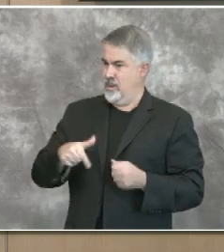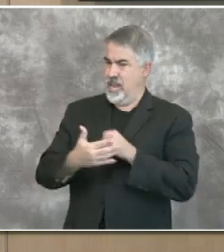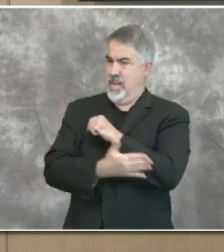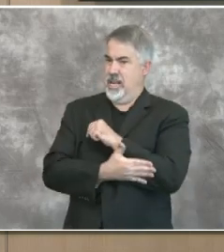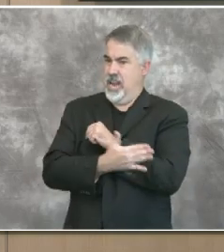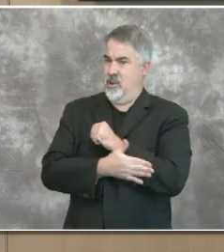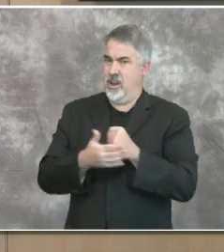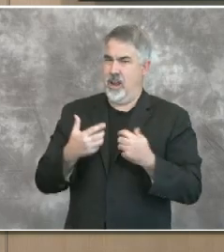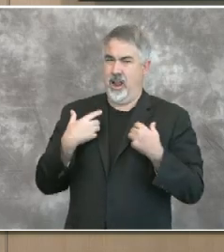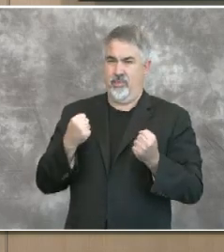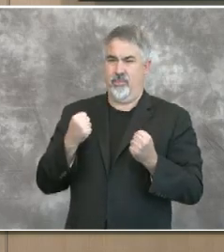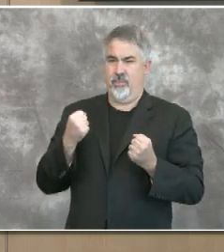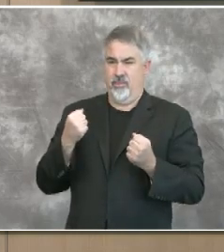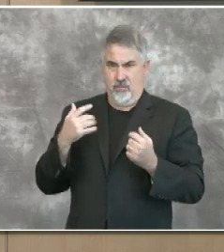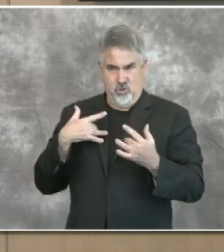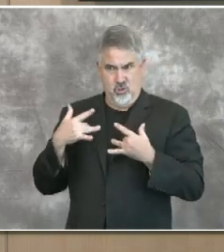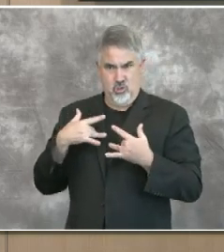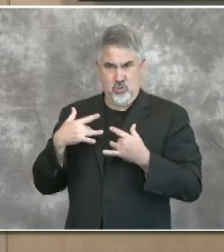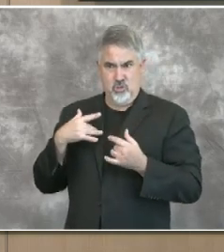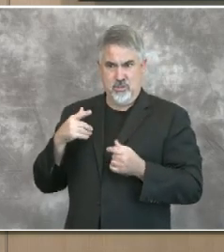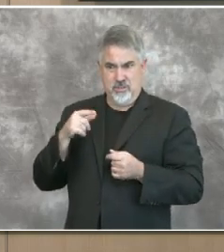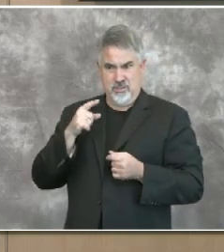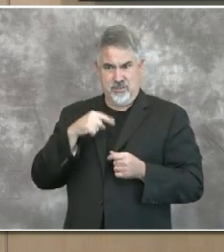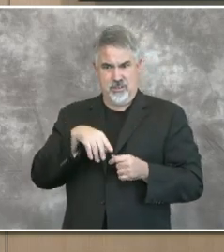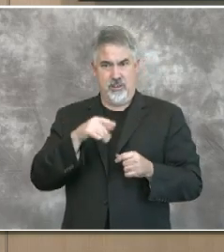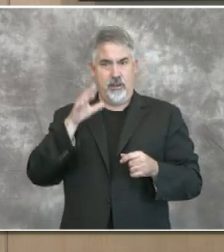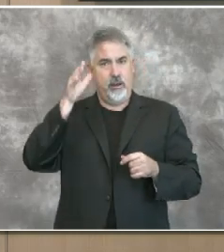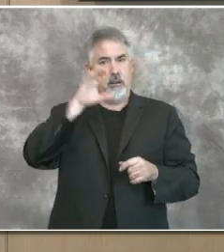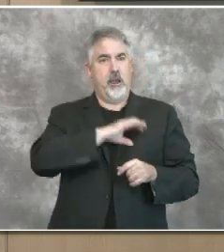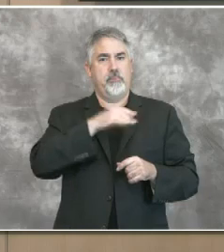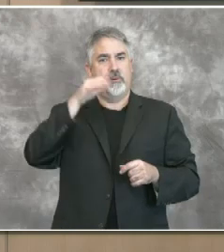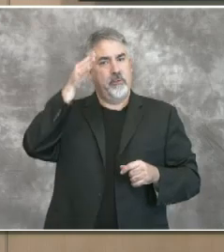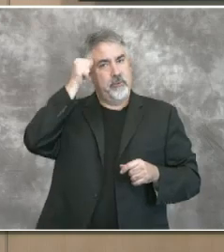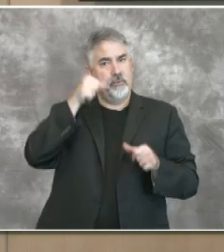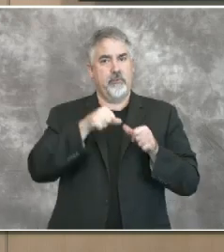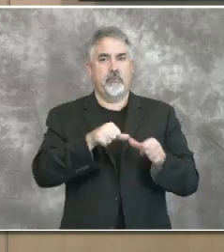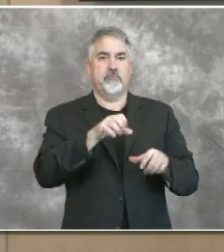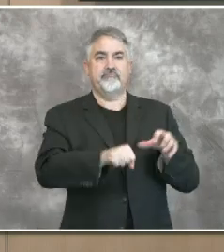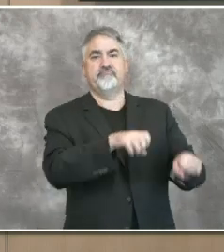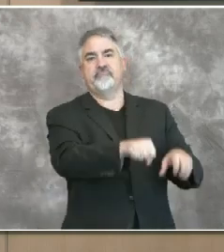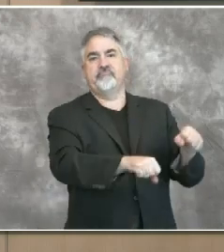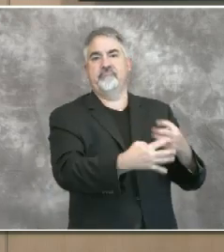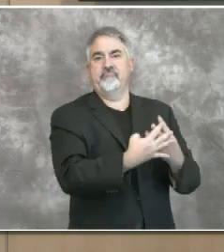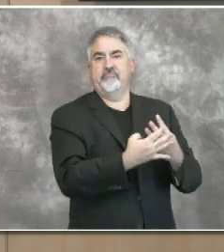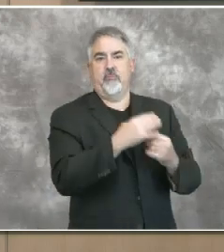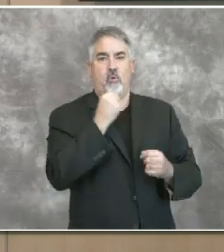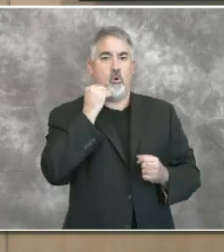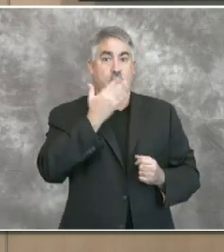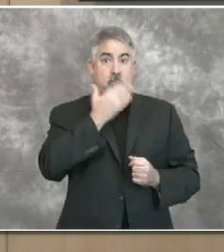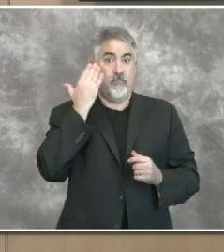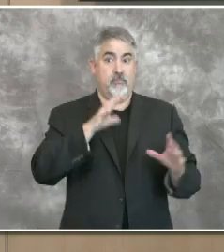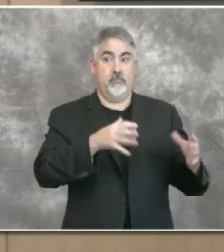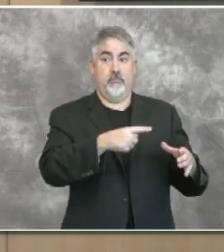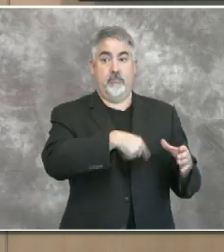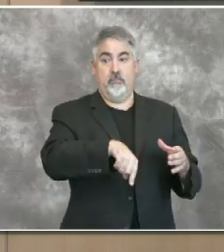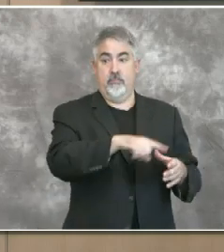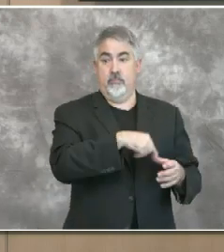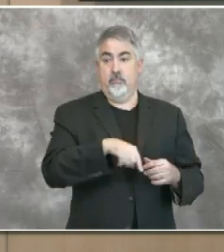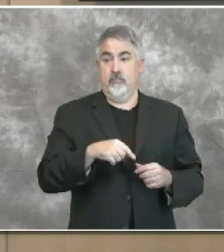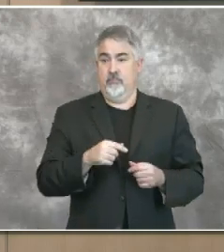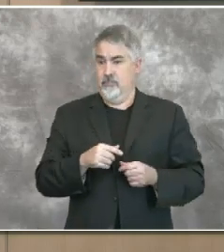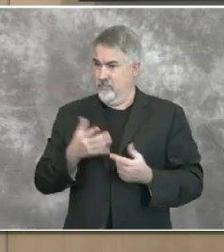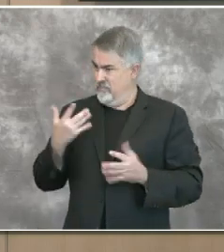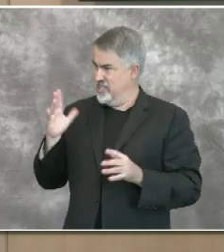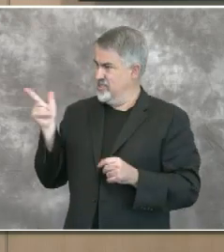concern about this continuing enforcement? And two, has the county spoken to the city of San Diego or other local law enforcement